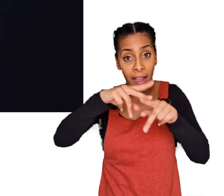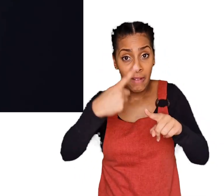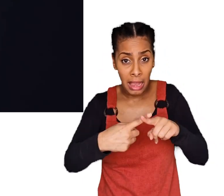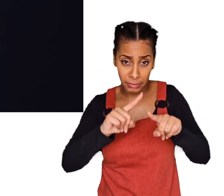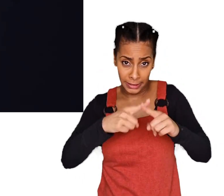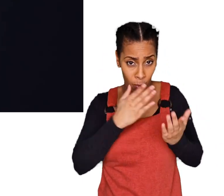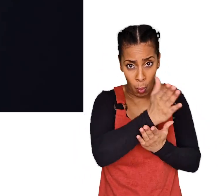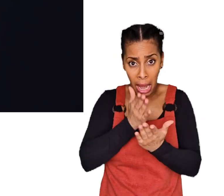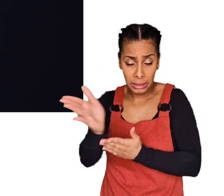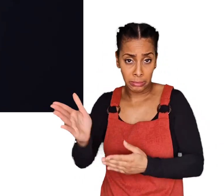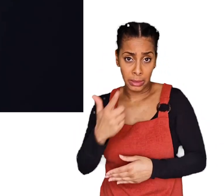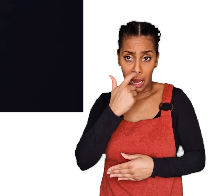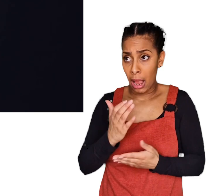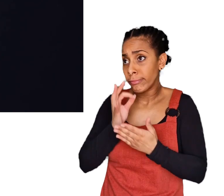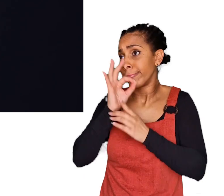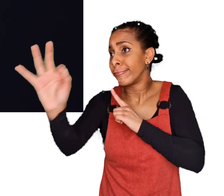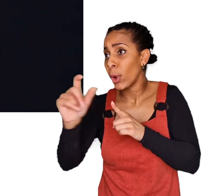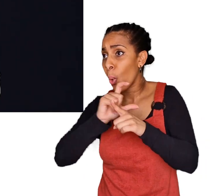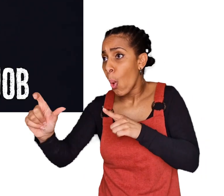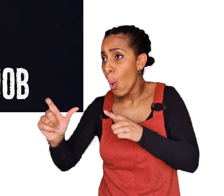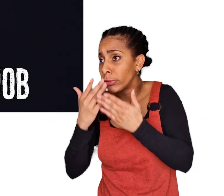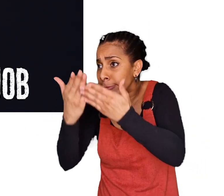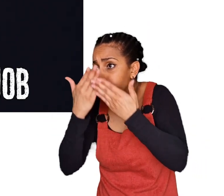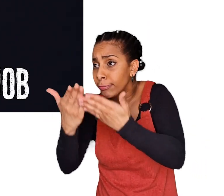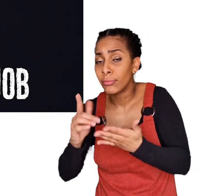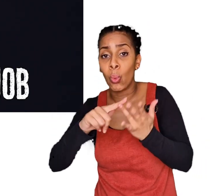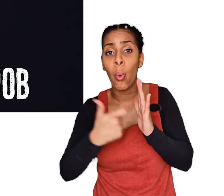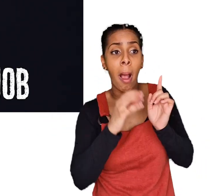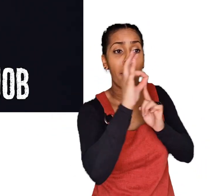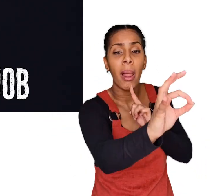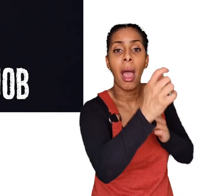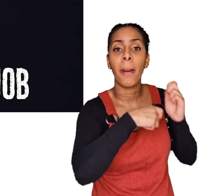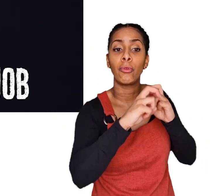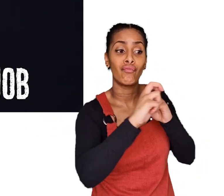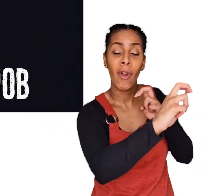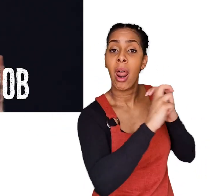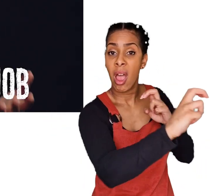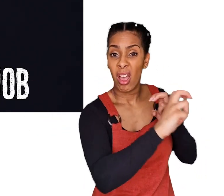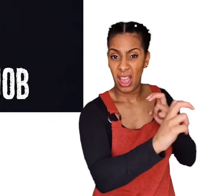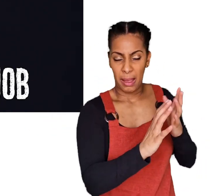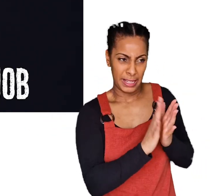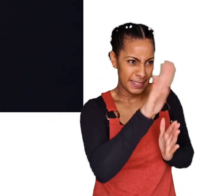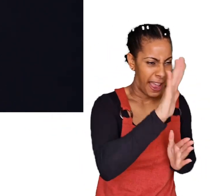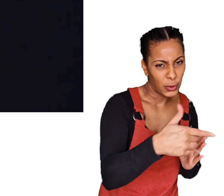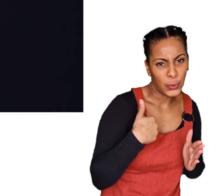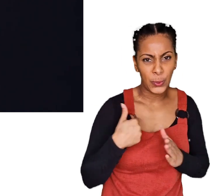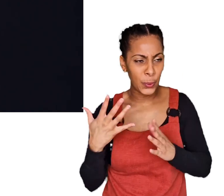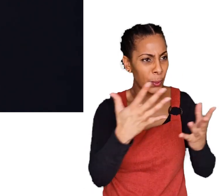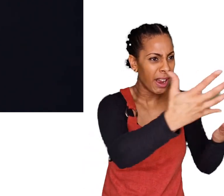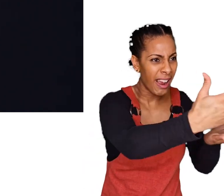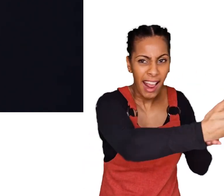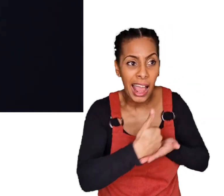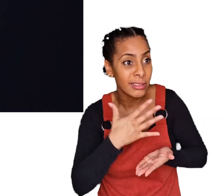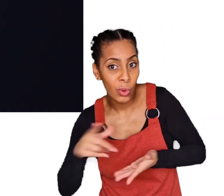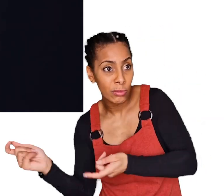a course, or you could apply to be a runner. You might be going to, collect things or deliver things. You might be making